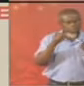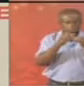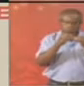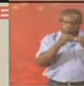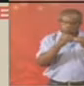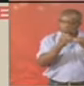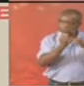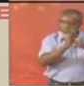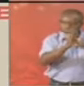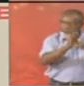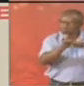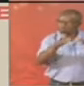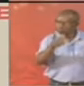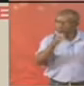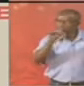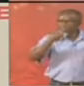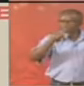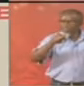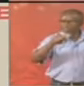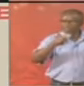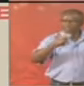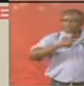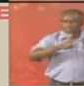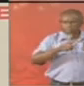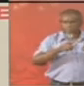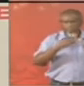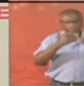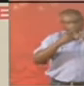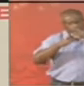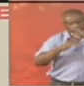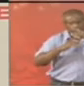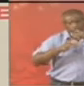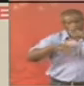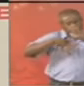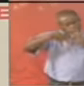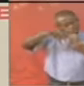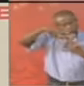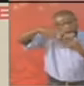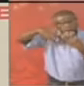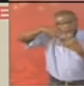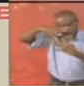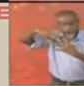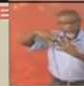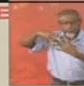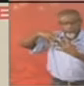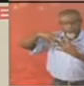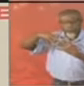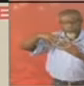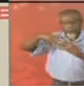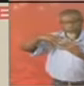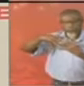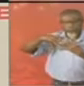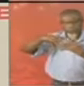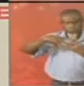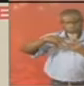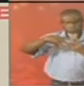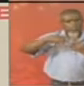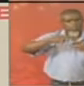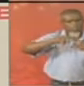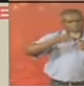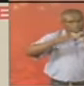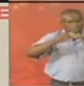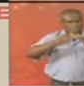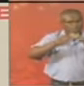two areas of interaction that have been targeted are really the ones that have the highest potential for super spreader